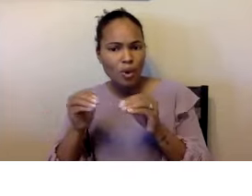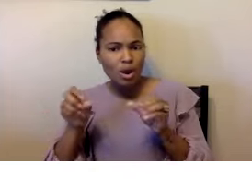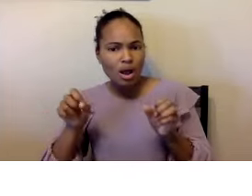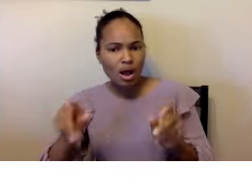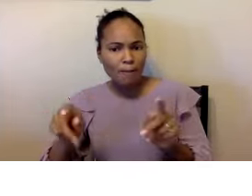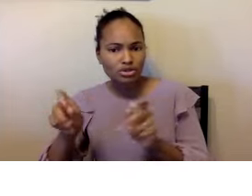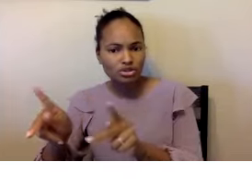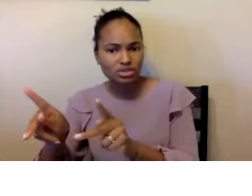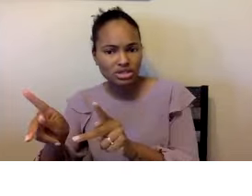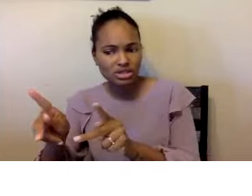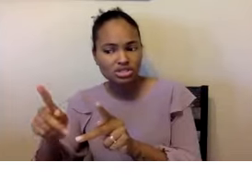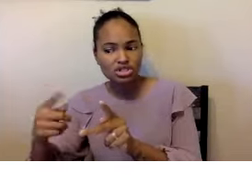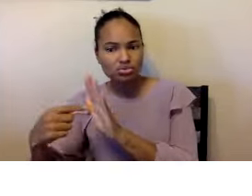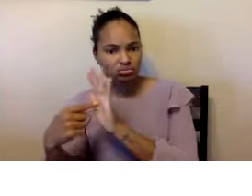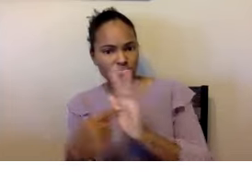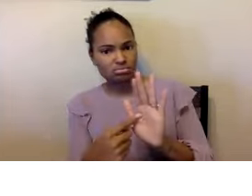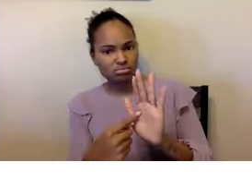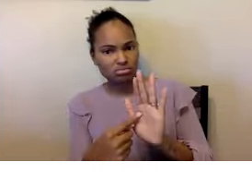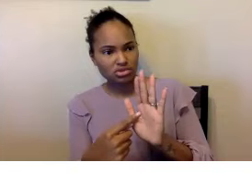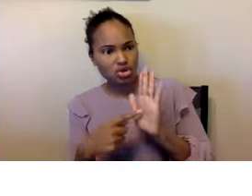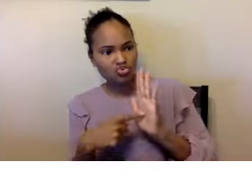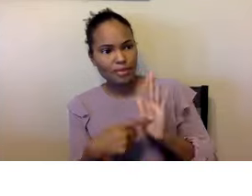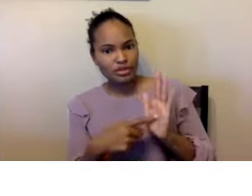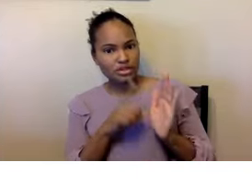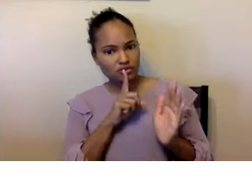to be represented in a film.